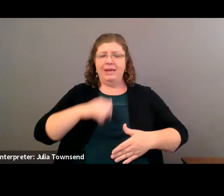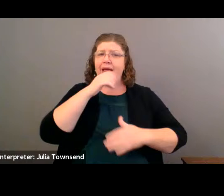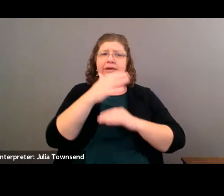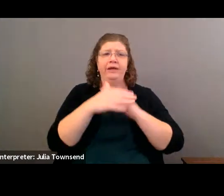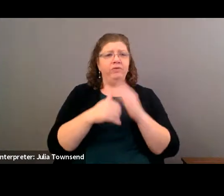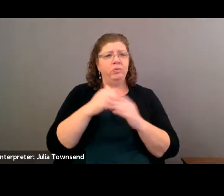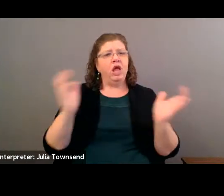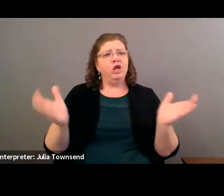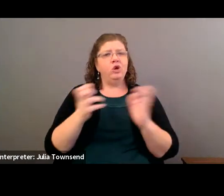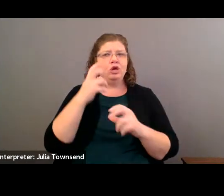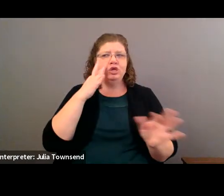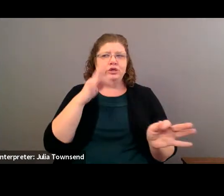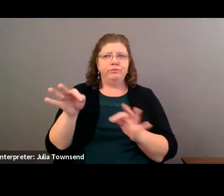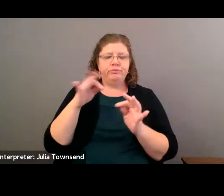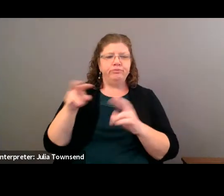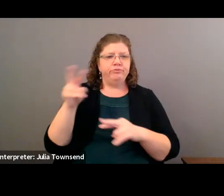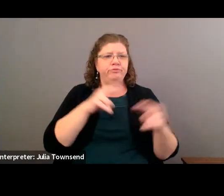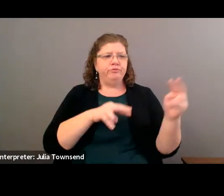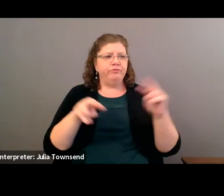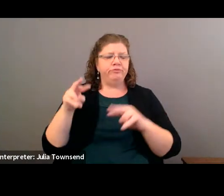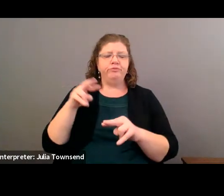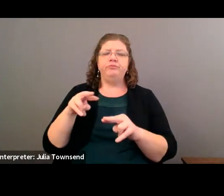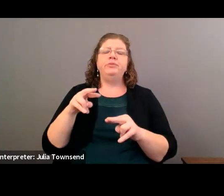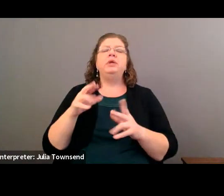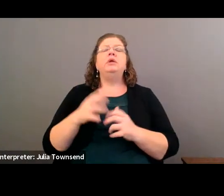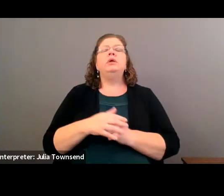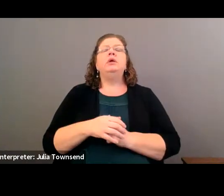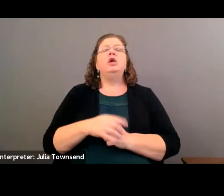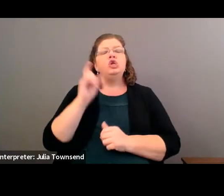shaming. School staff should be given guidelines and find